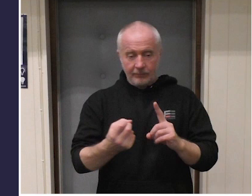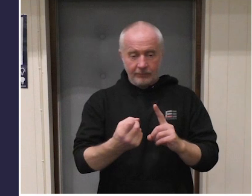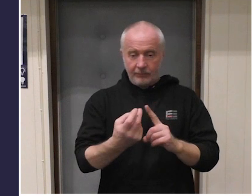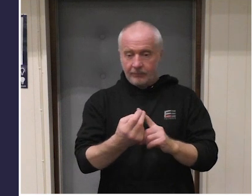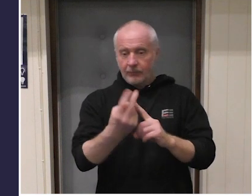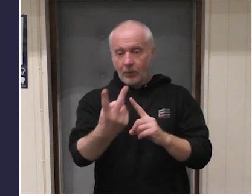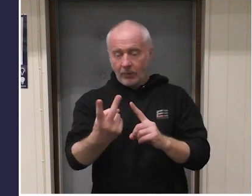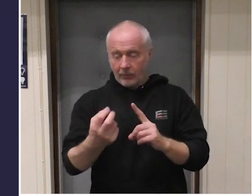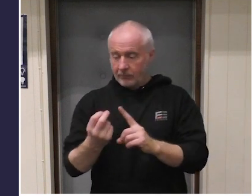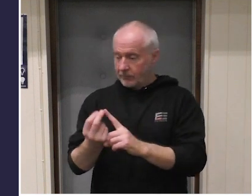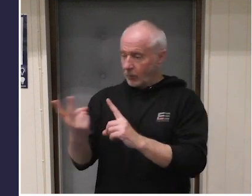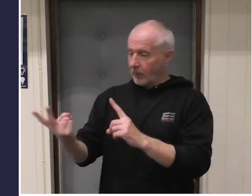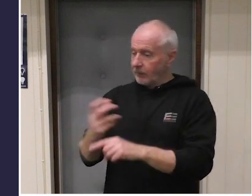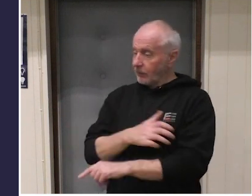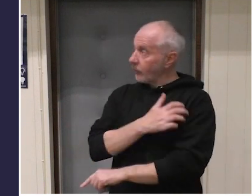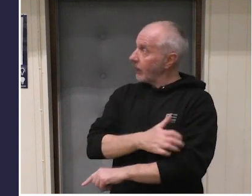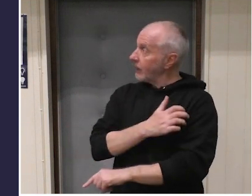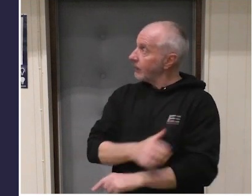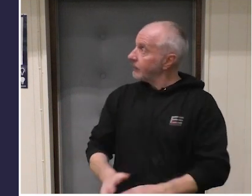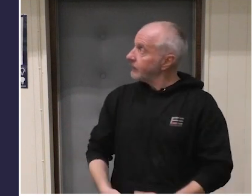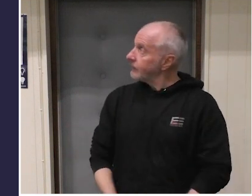and we have more green offspring.